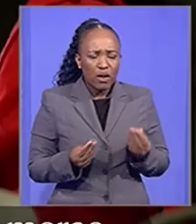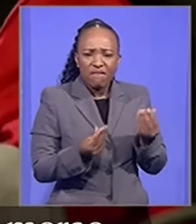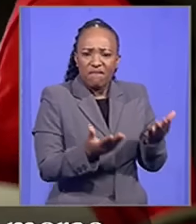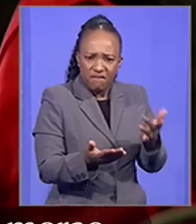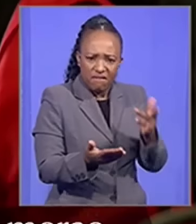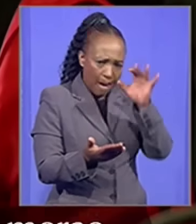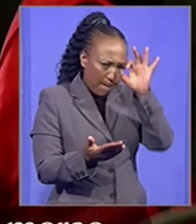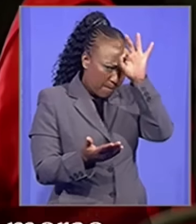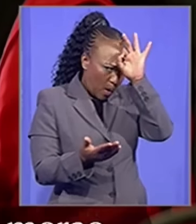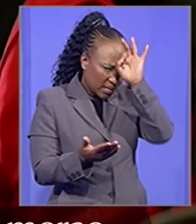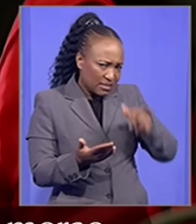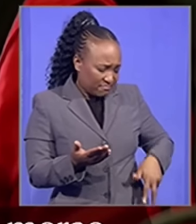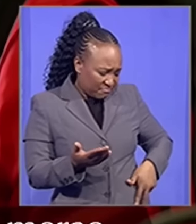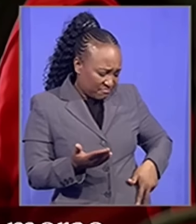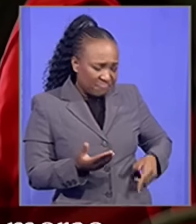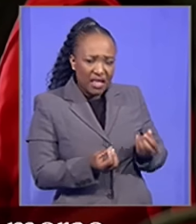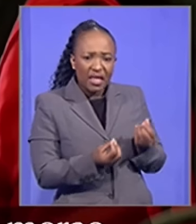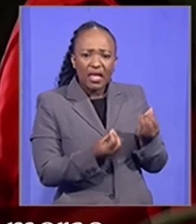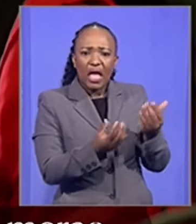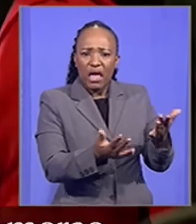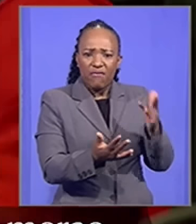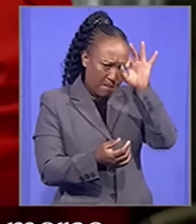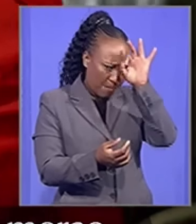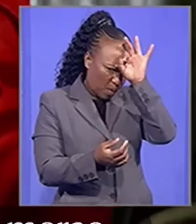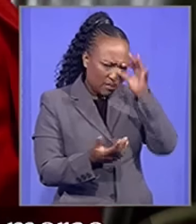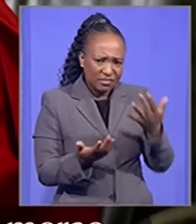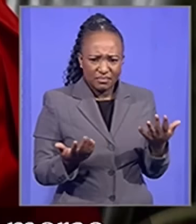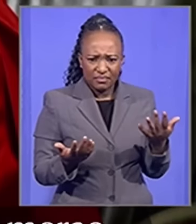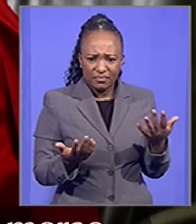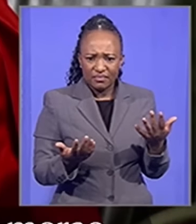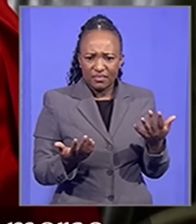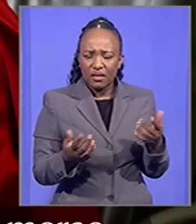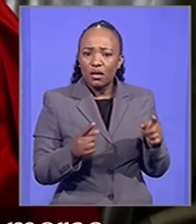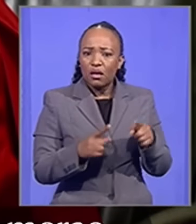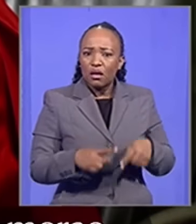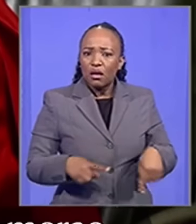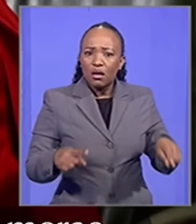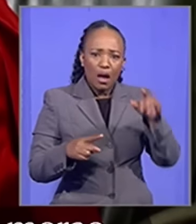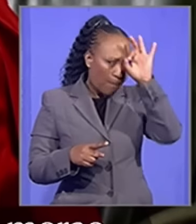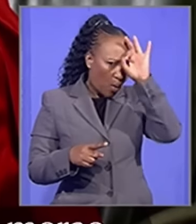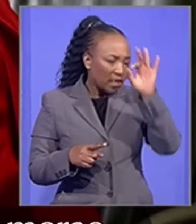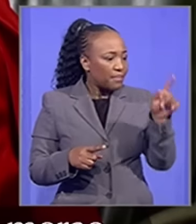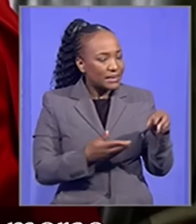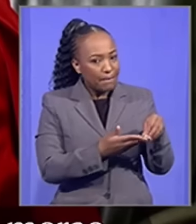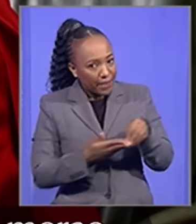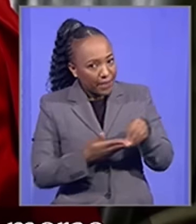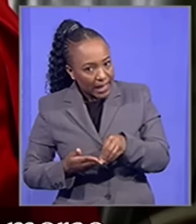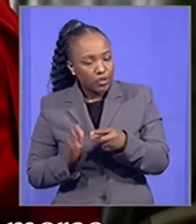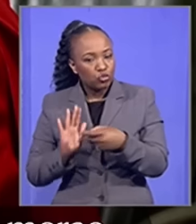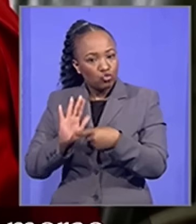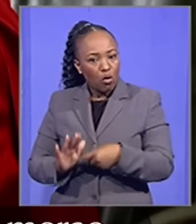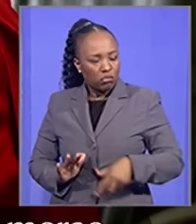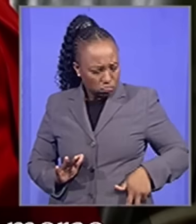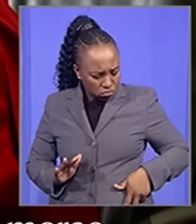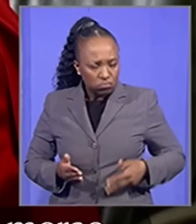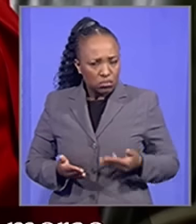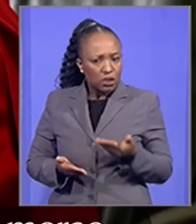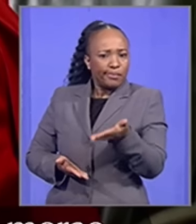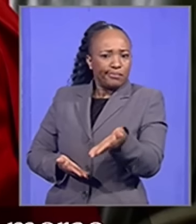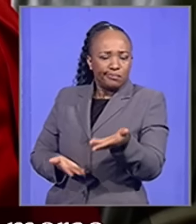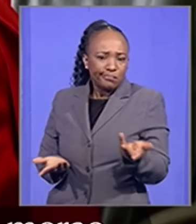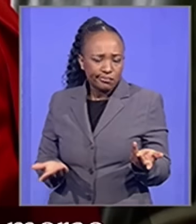his firearm to the police, can't that police officer show us and say, this is the firearm that I received from him?